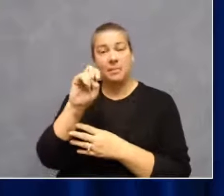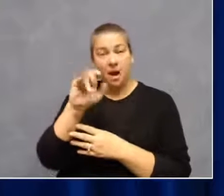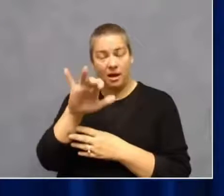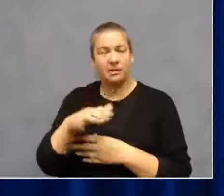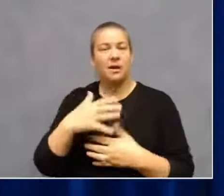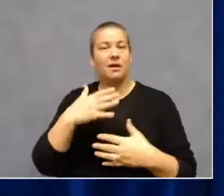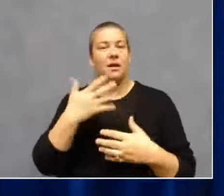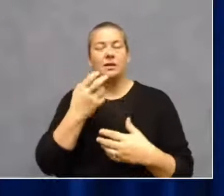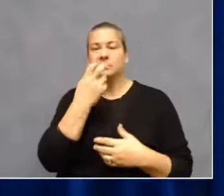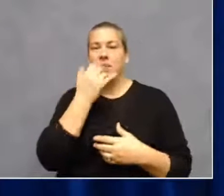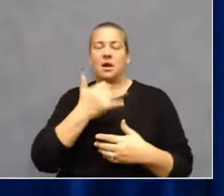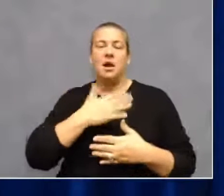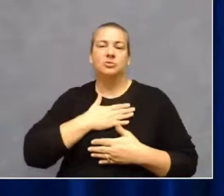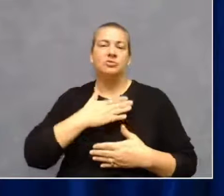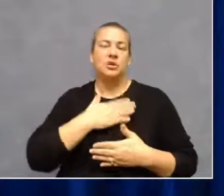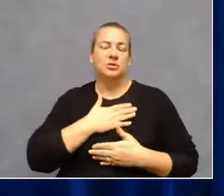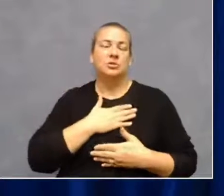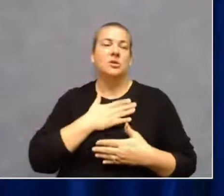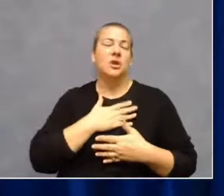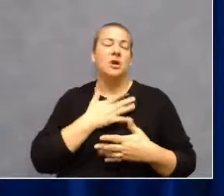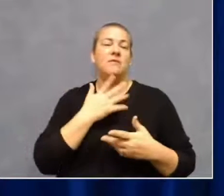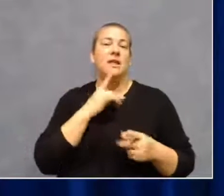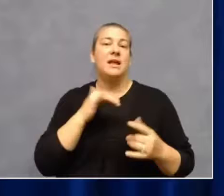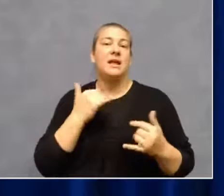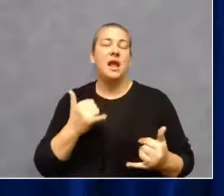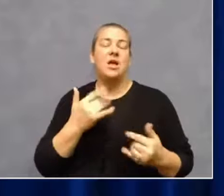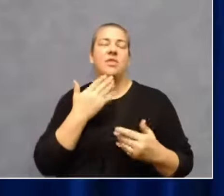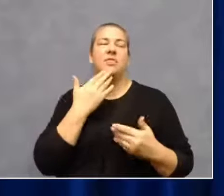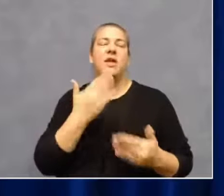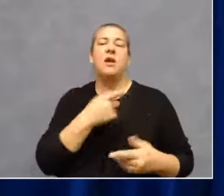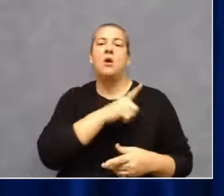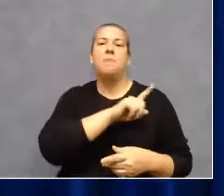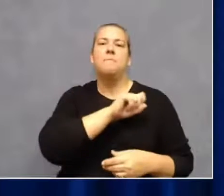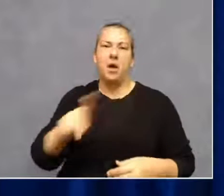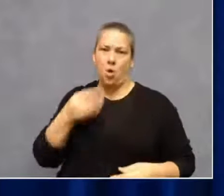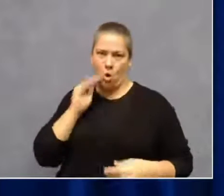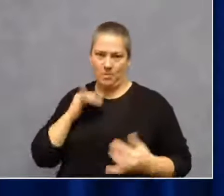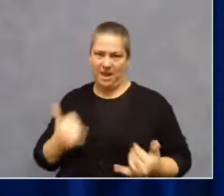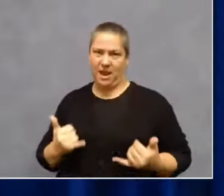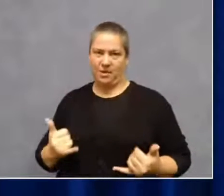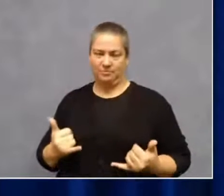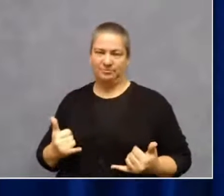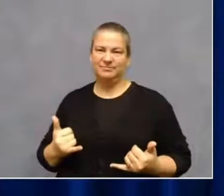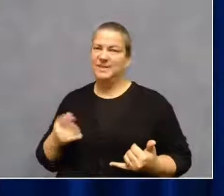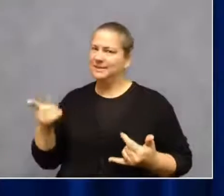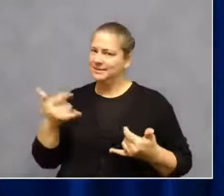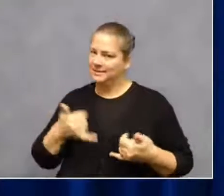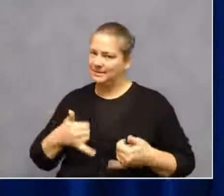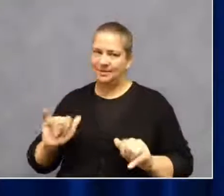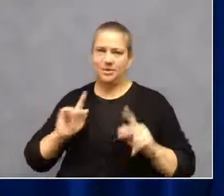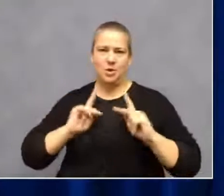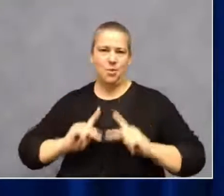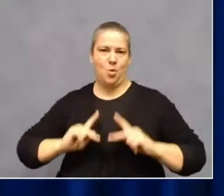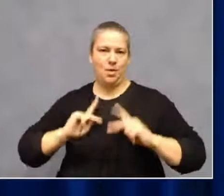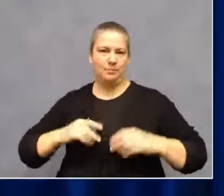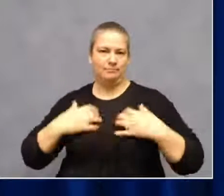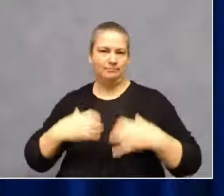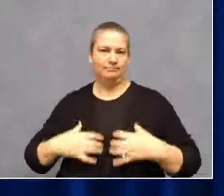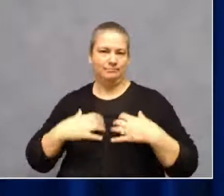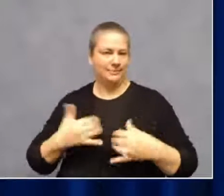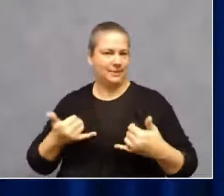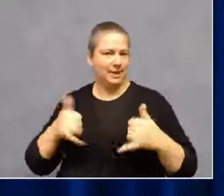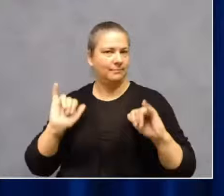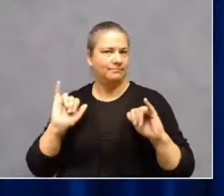Josh is now at home, but he is not out of the woods yet. He is still fighting pneumonia in both lungs. Due